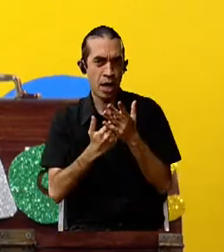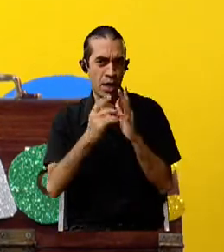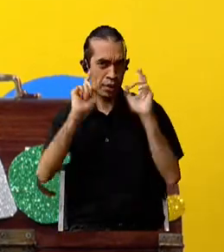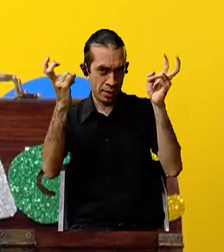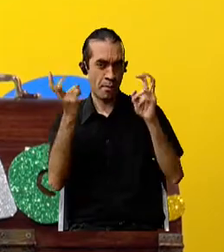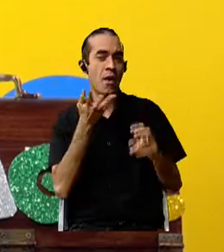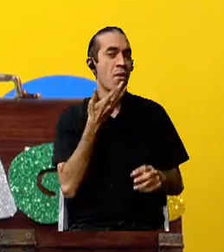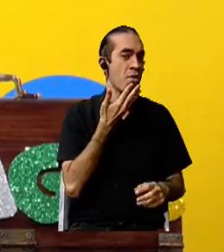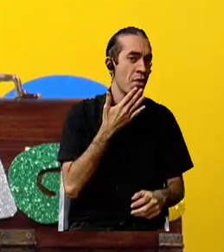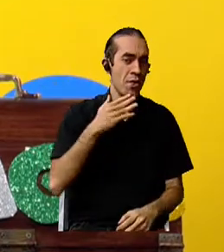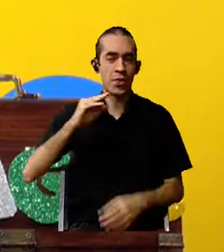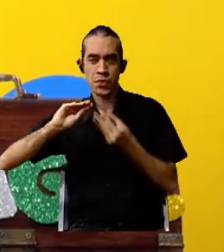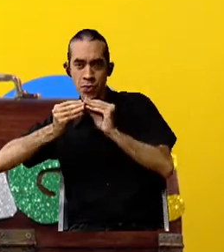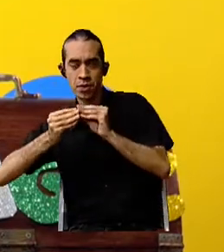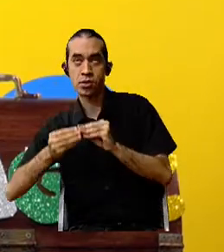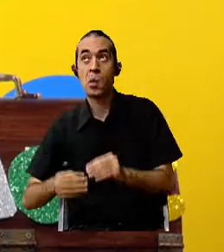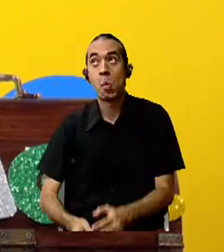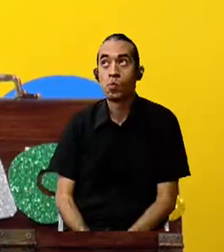and numbers?